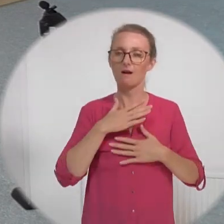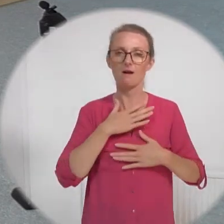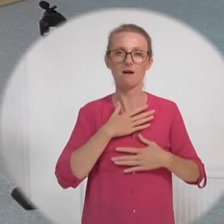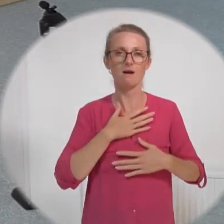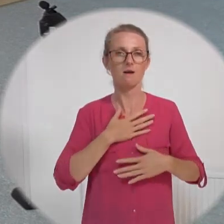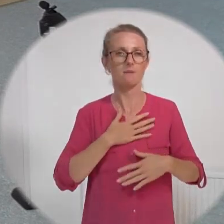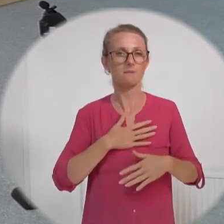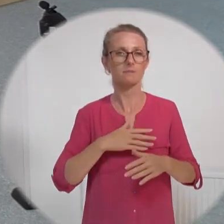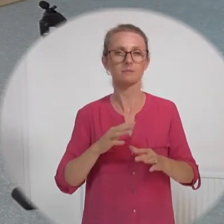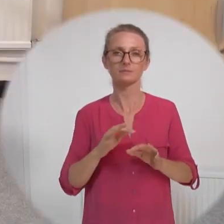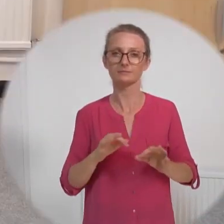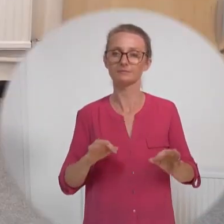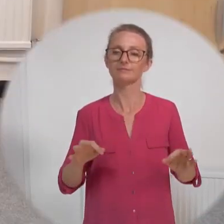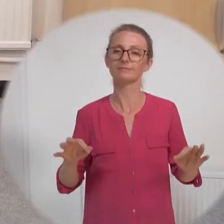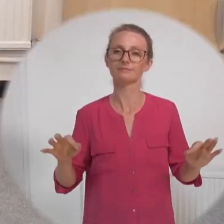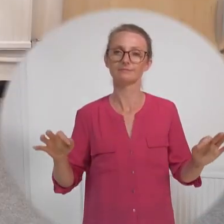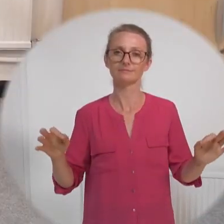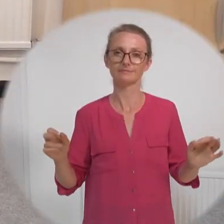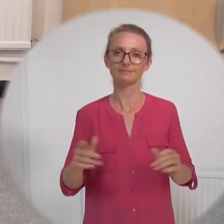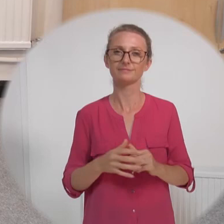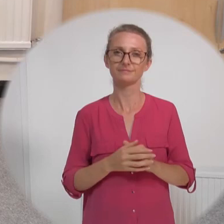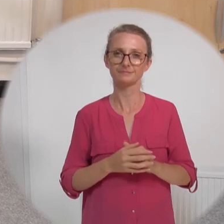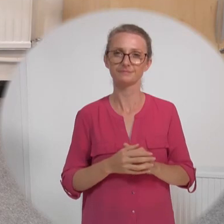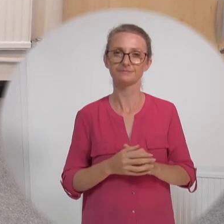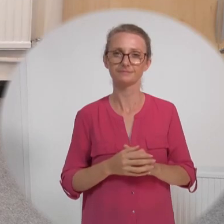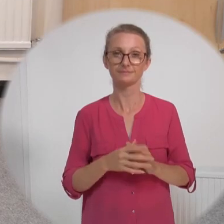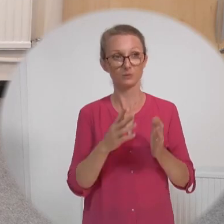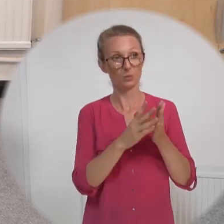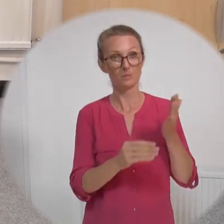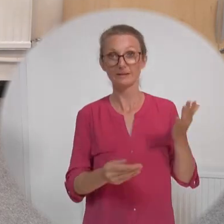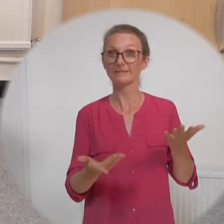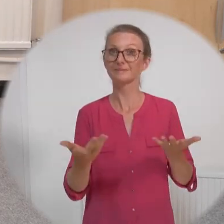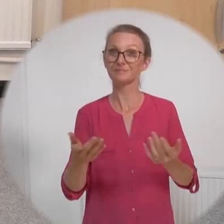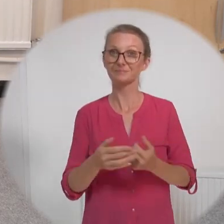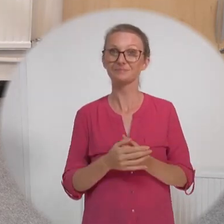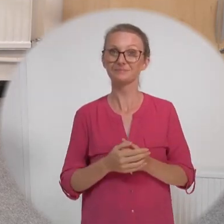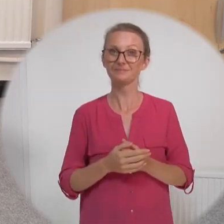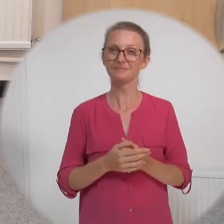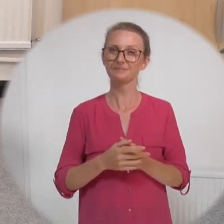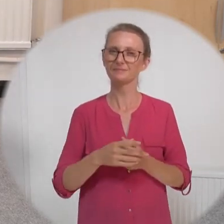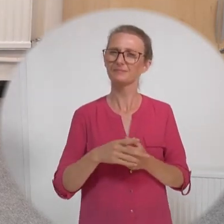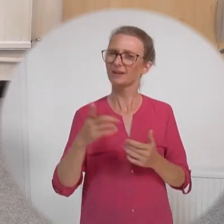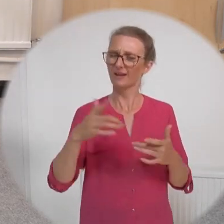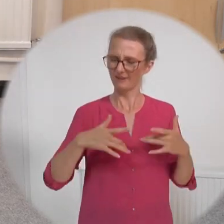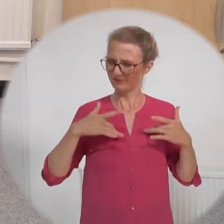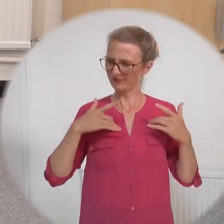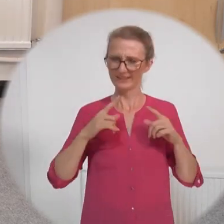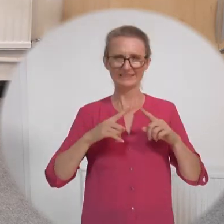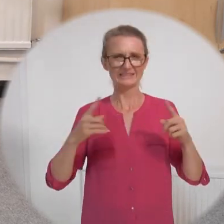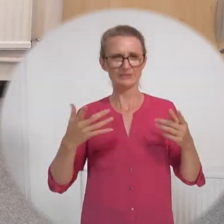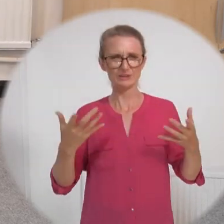one. So what we did right at the beginning, you might notice a difference in how